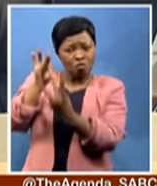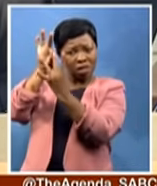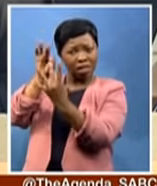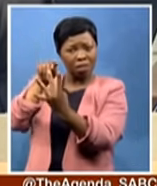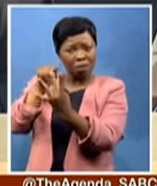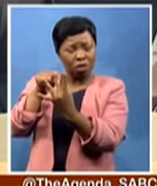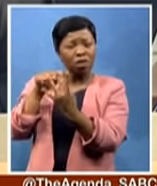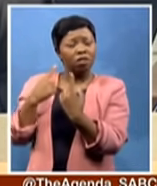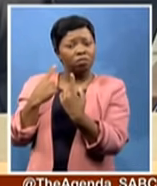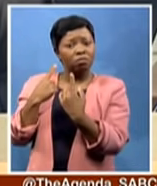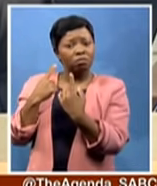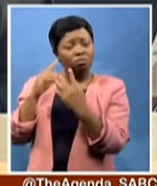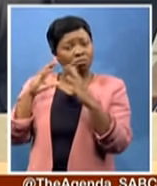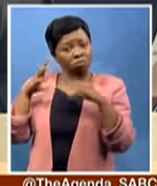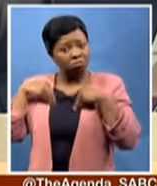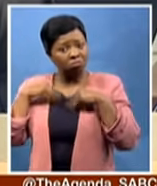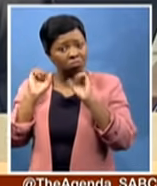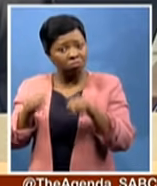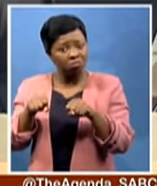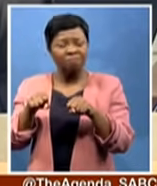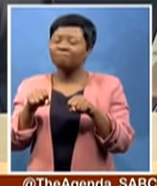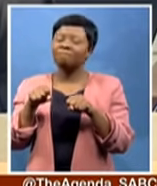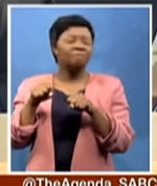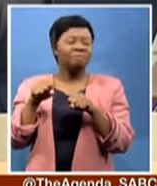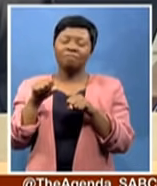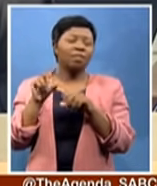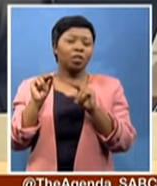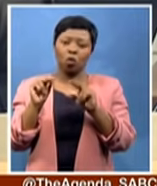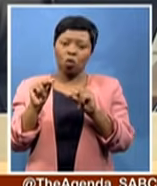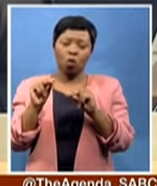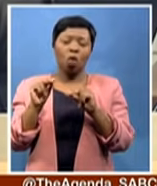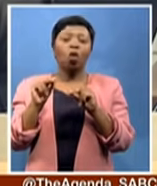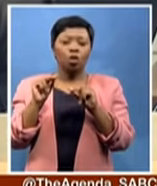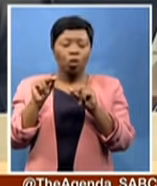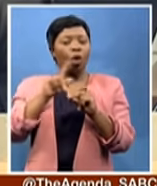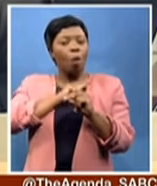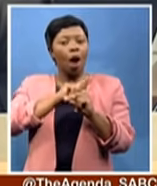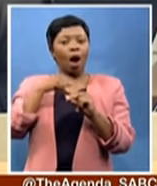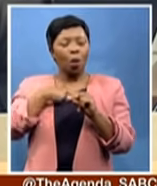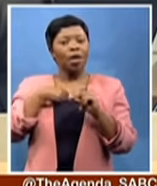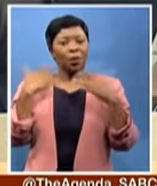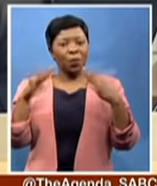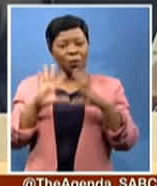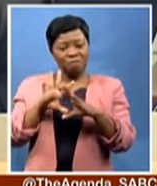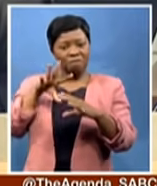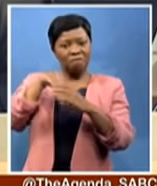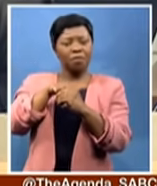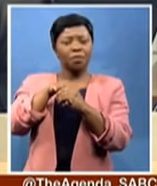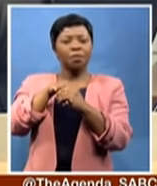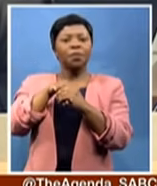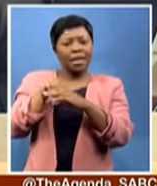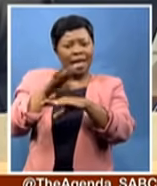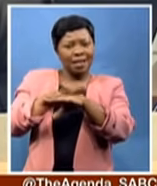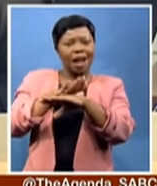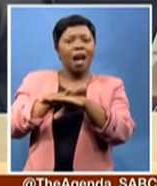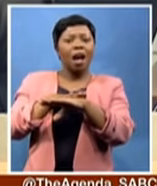the glorious movement that we belong to for over more than a century of its